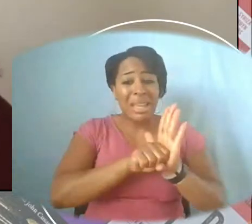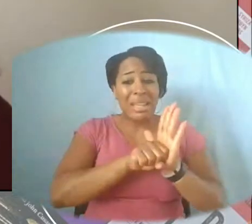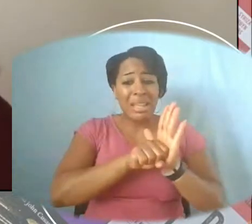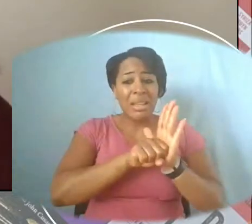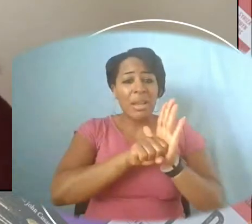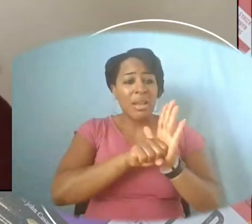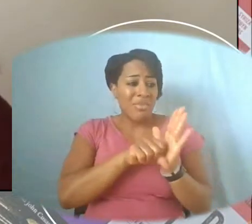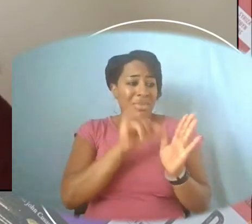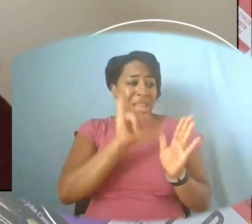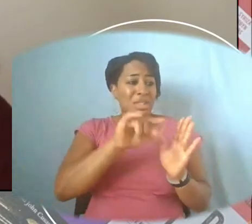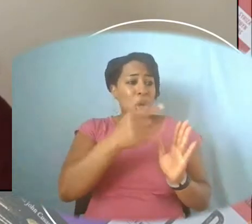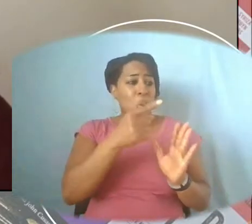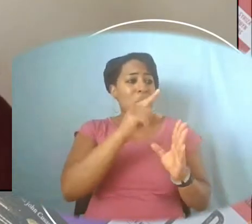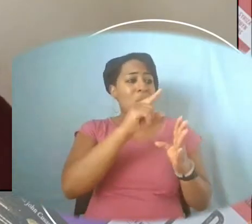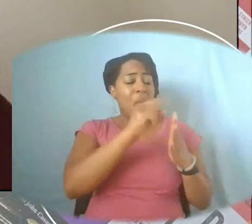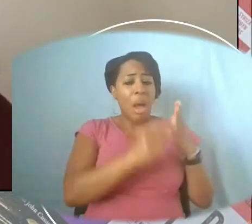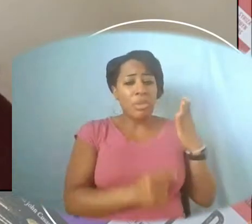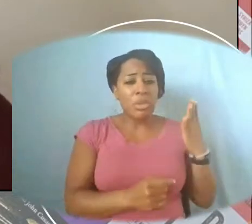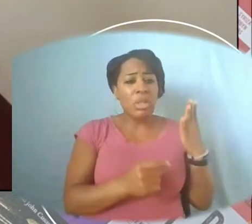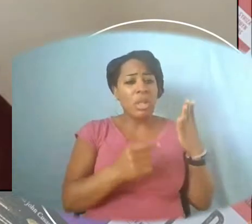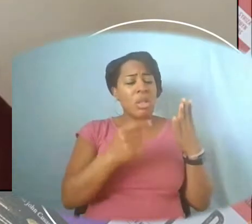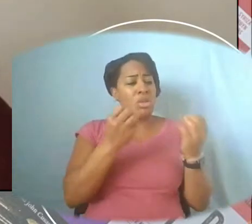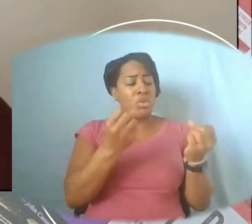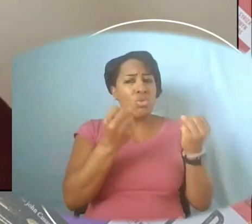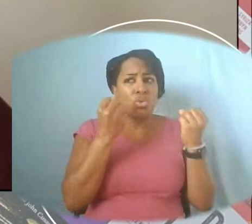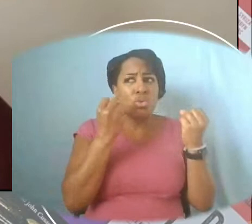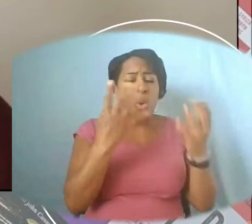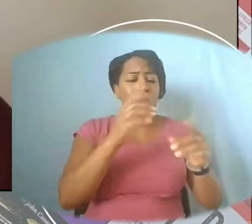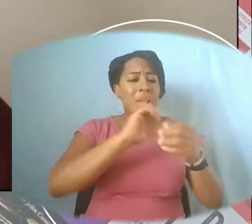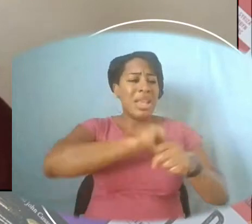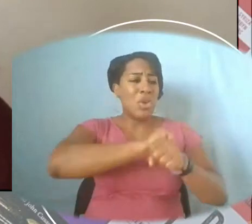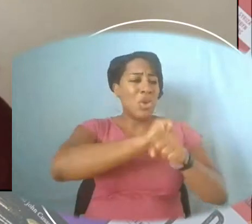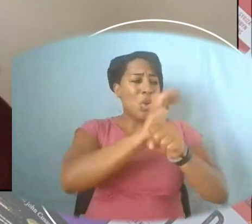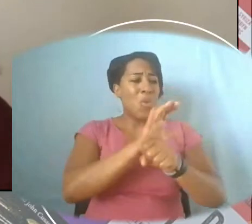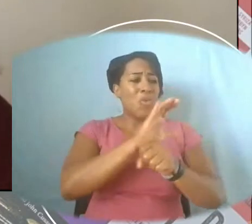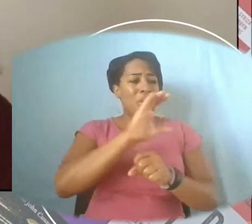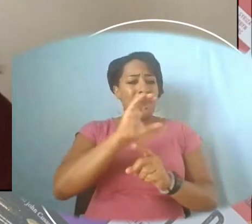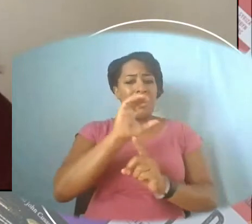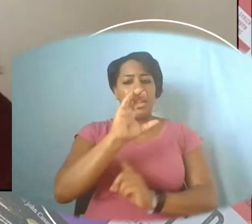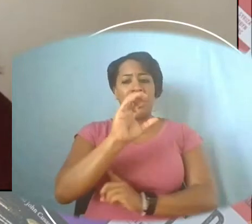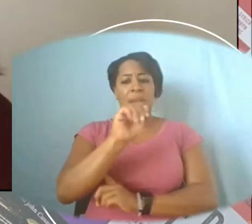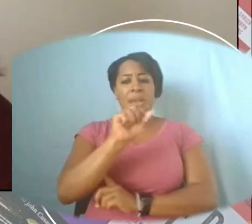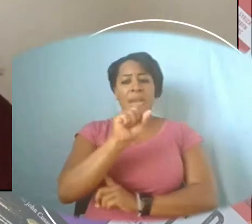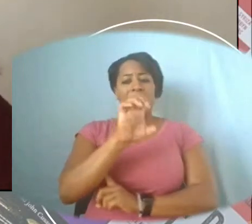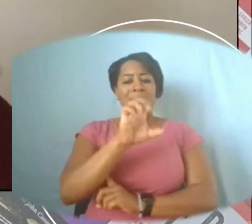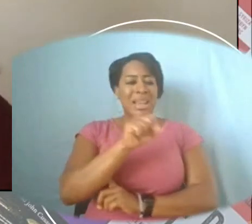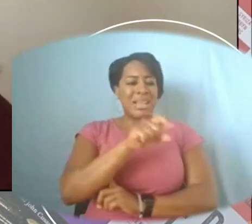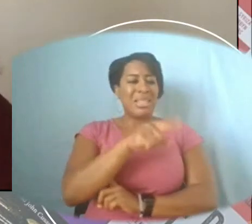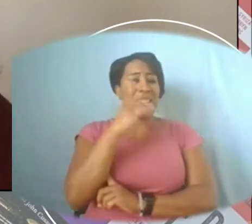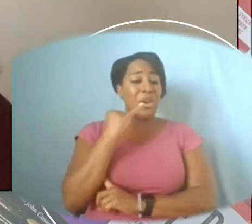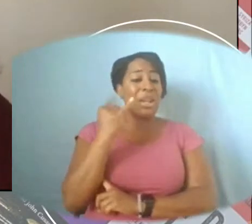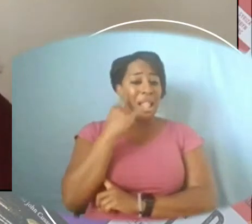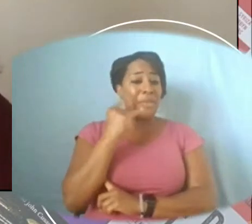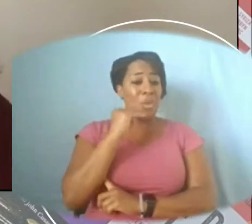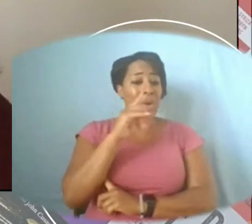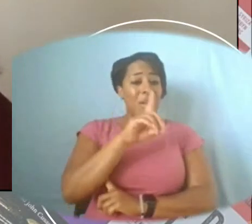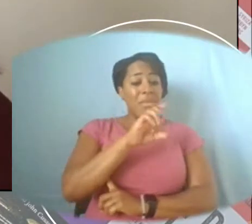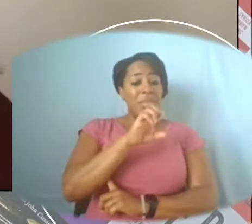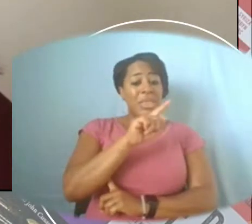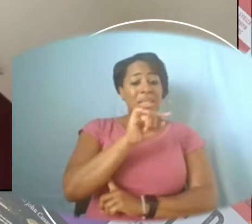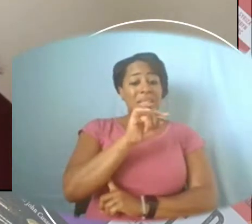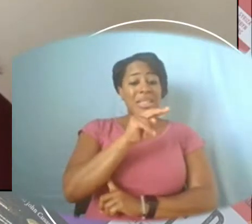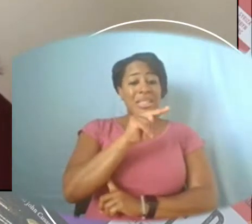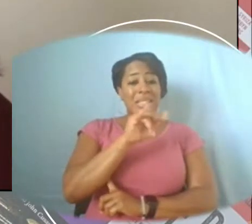only option because there's so many COVID cases in the detention centers in California that they're now transferring them to other